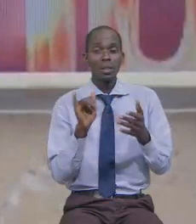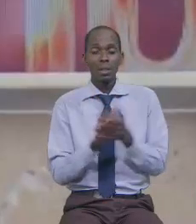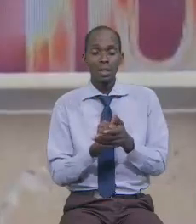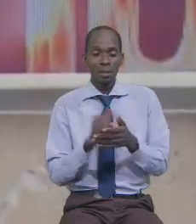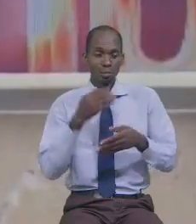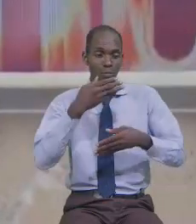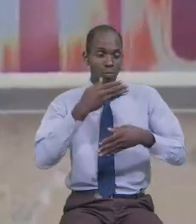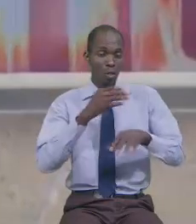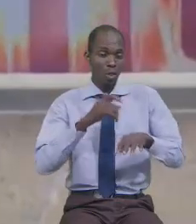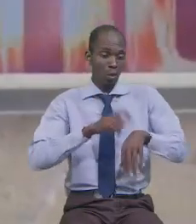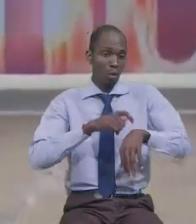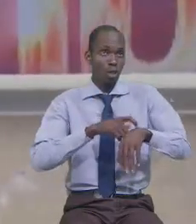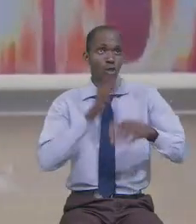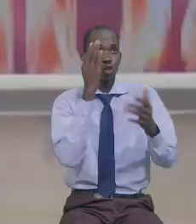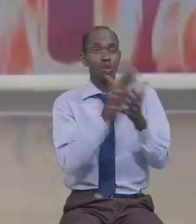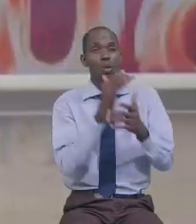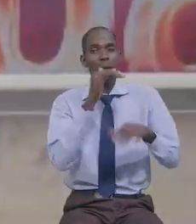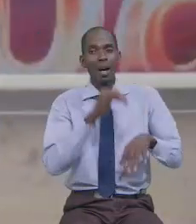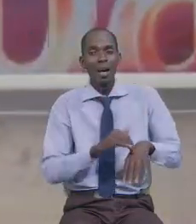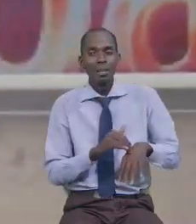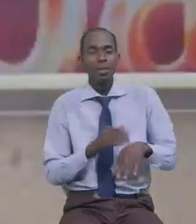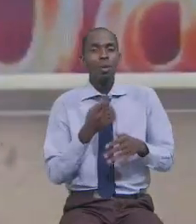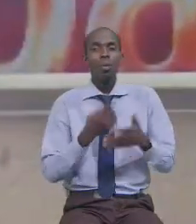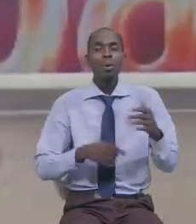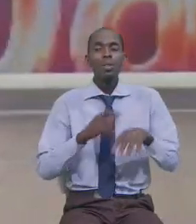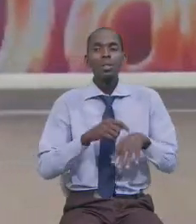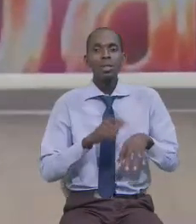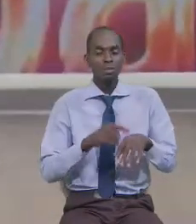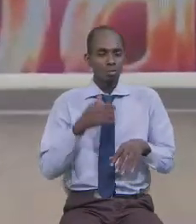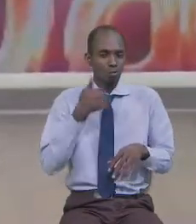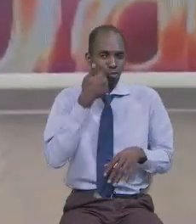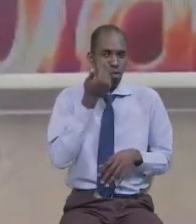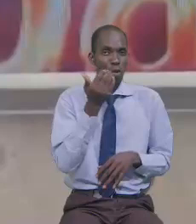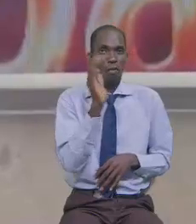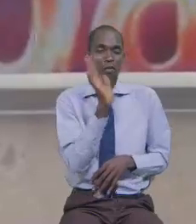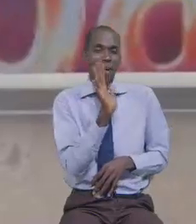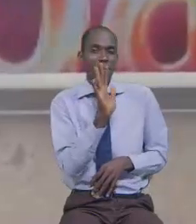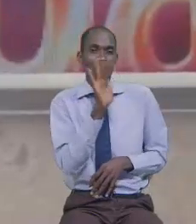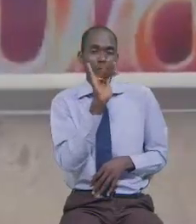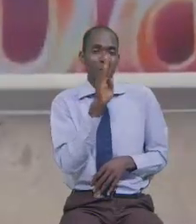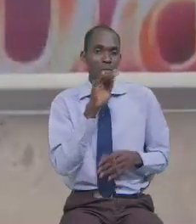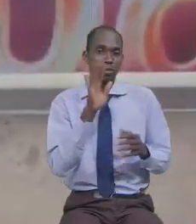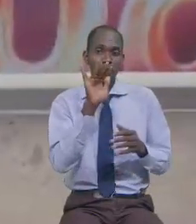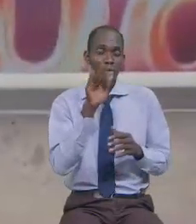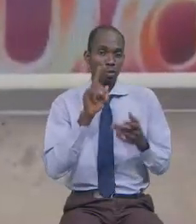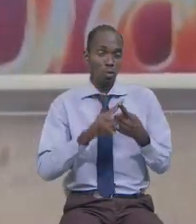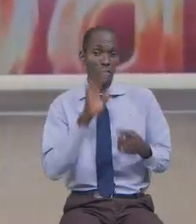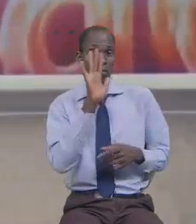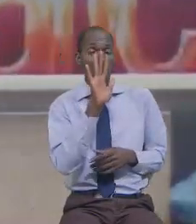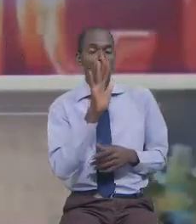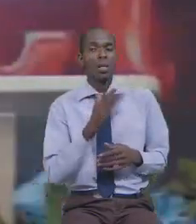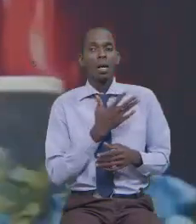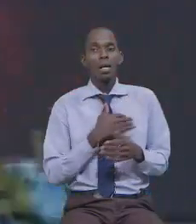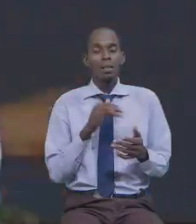5:15. And that 5:15, no battery. It's not running, it's dead at